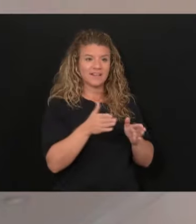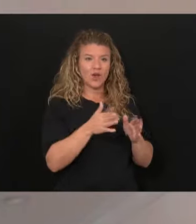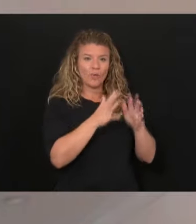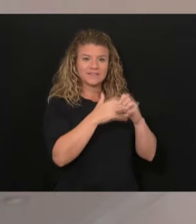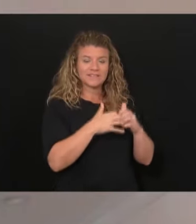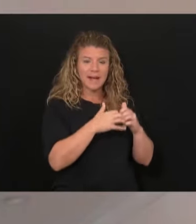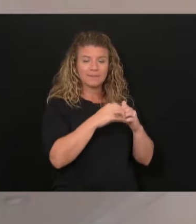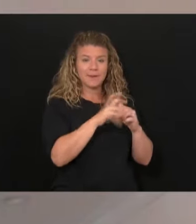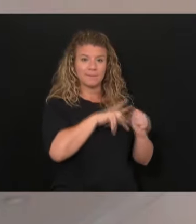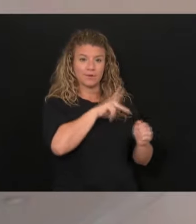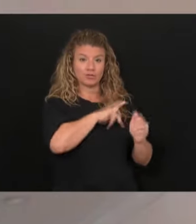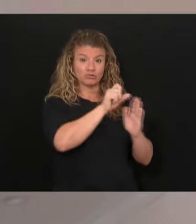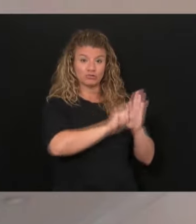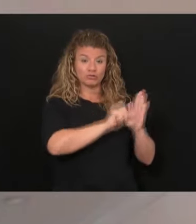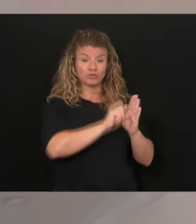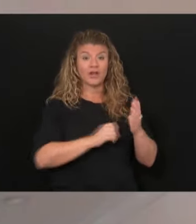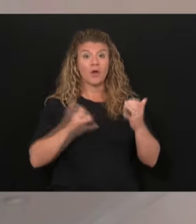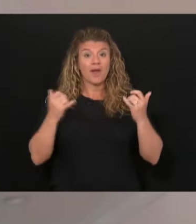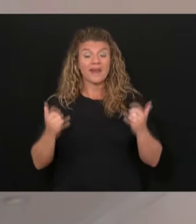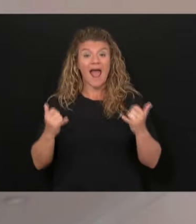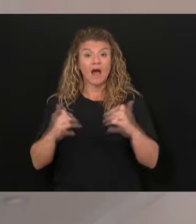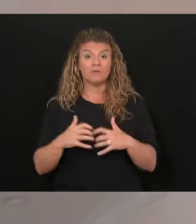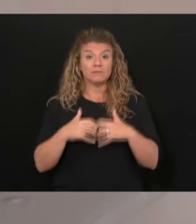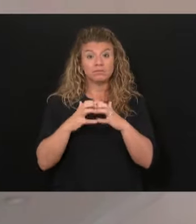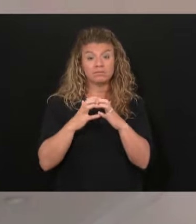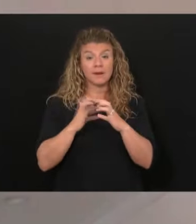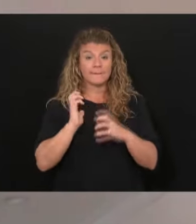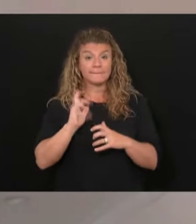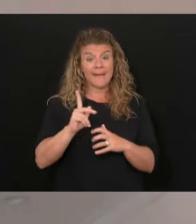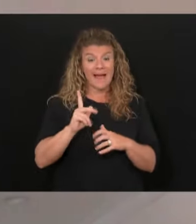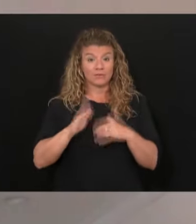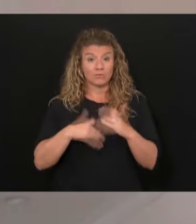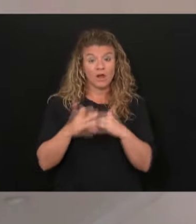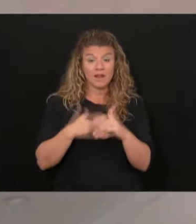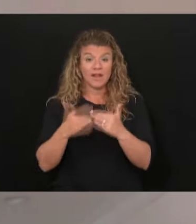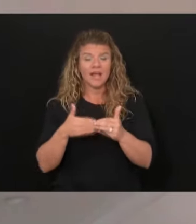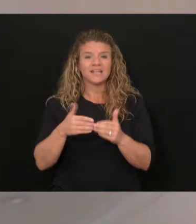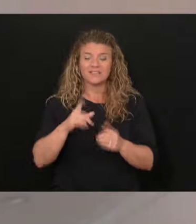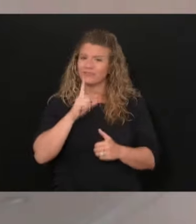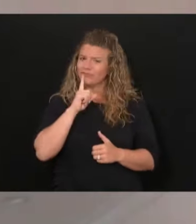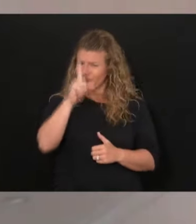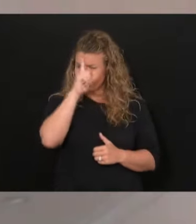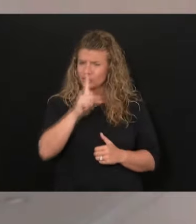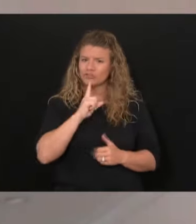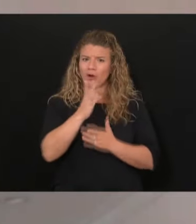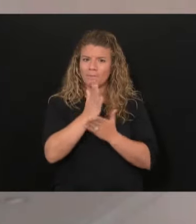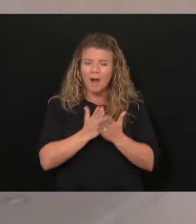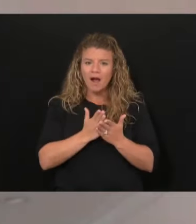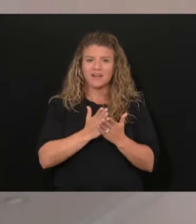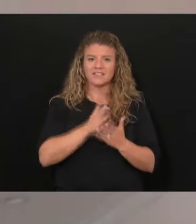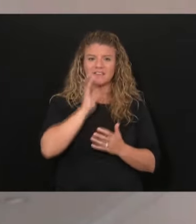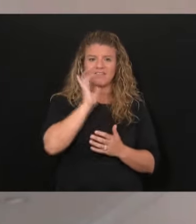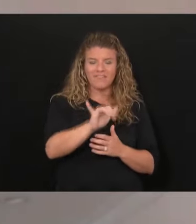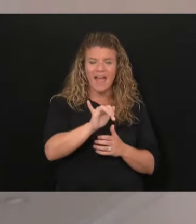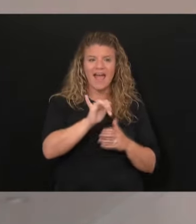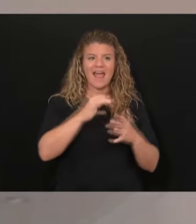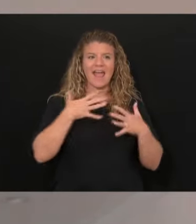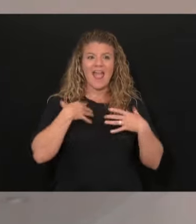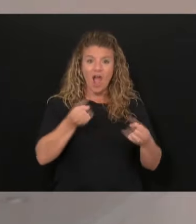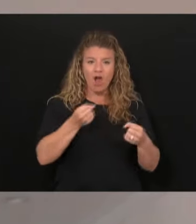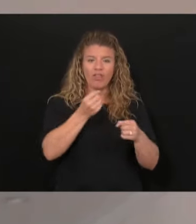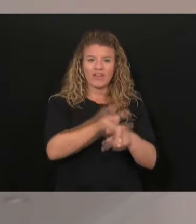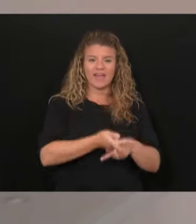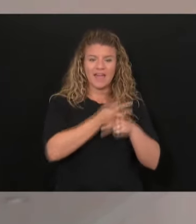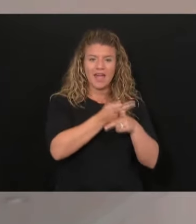said. And now that we're starting to rev back up again, certainly parts of our healthcare enterprise have started to become busier,